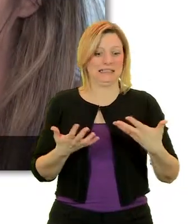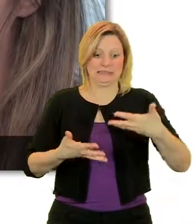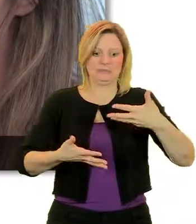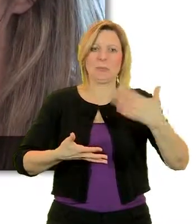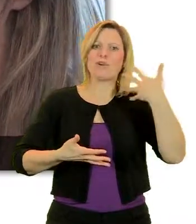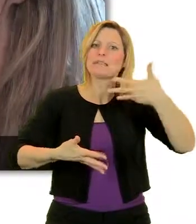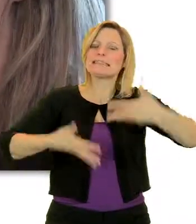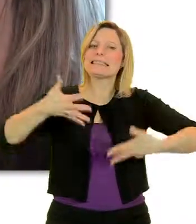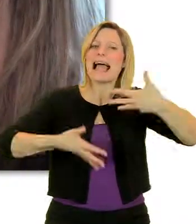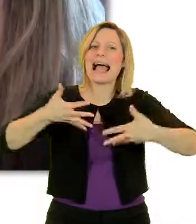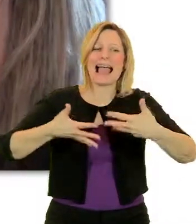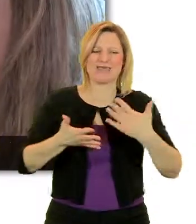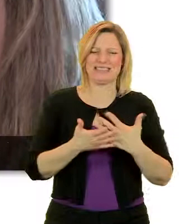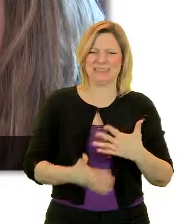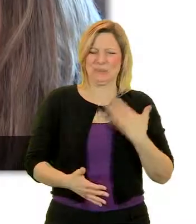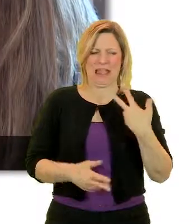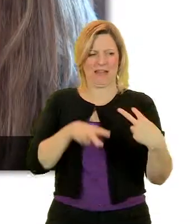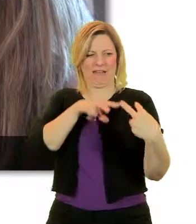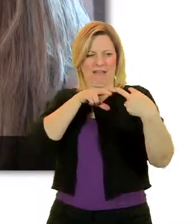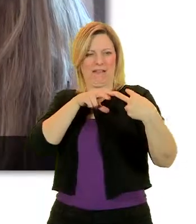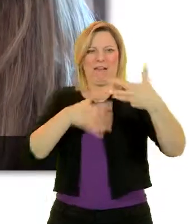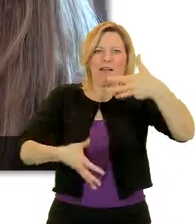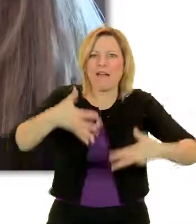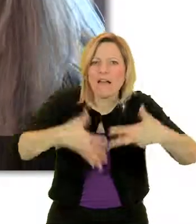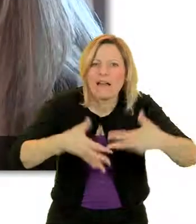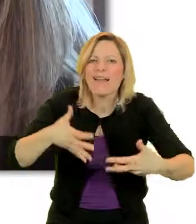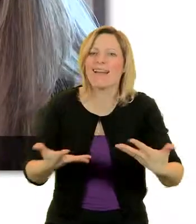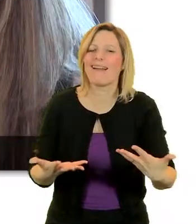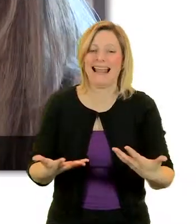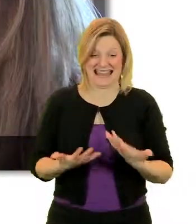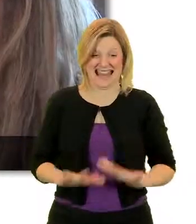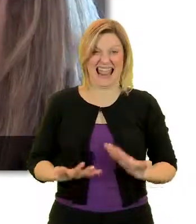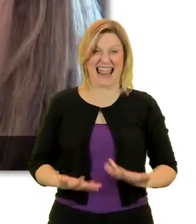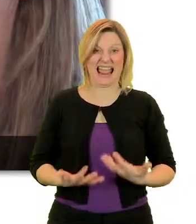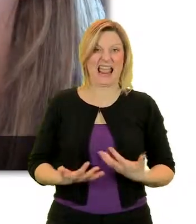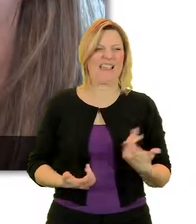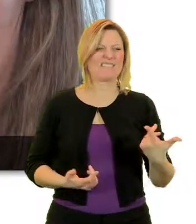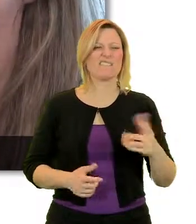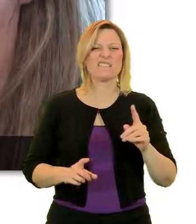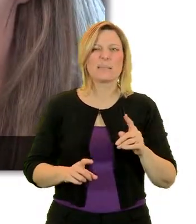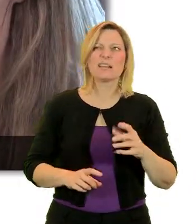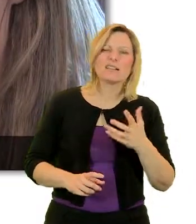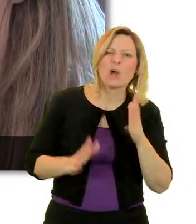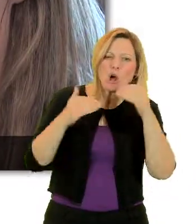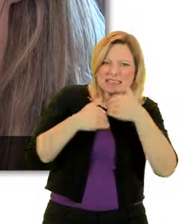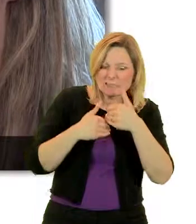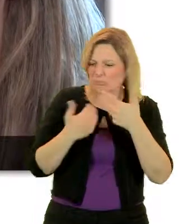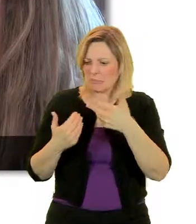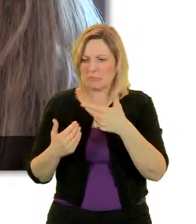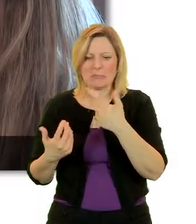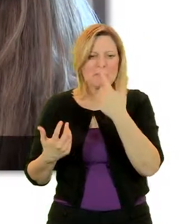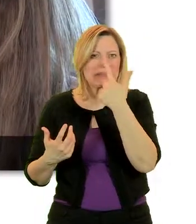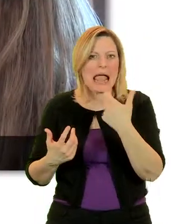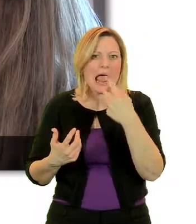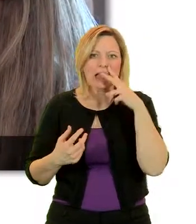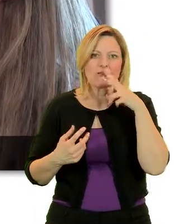signing, it didn't really like to look at you to watch you sign, whereas now, if he's in one of his autistic moods, he can just